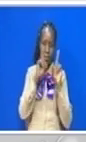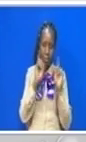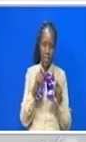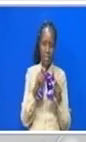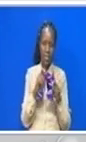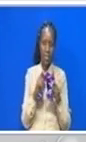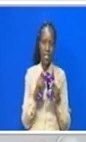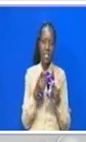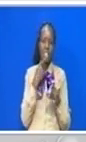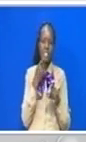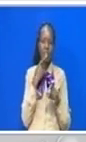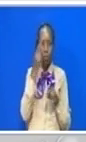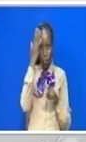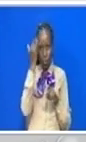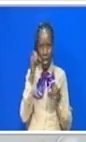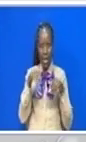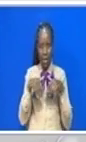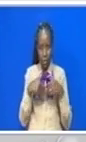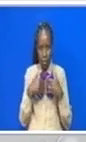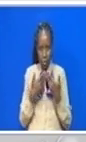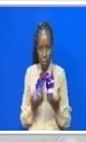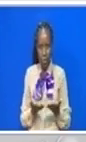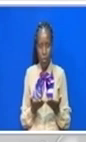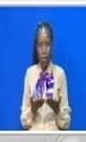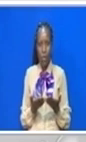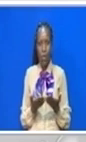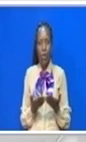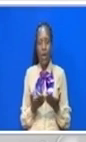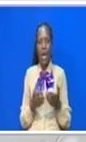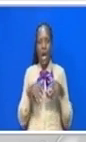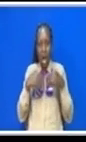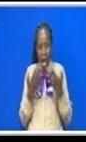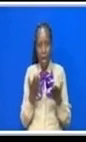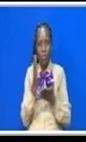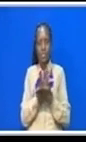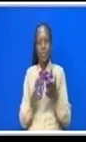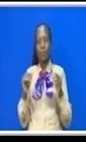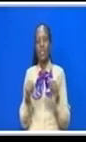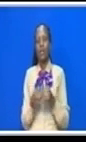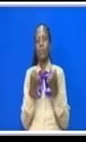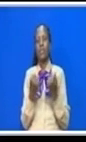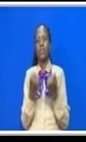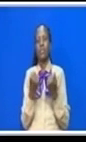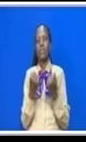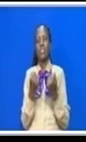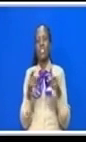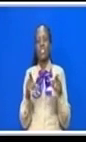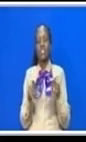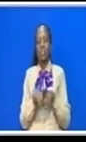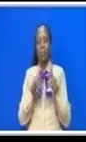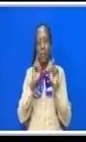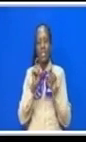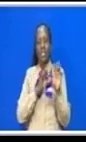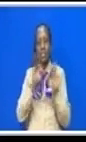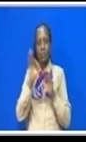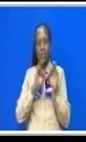how and why something happens. So as a historian, you must make it clear, but you must give an explanation